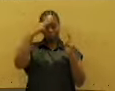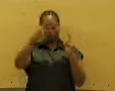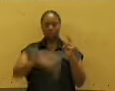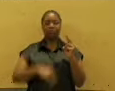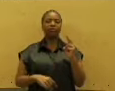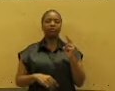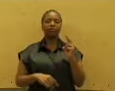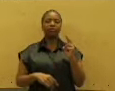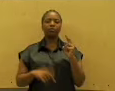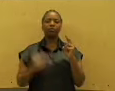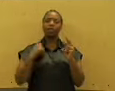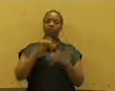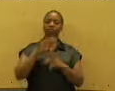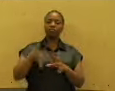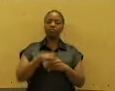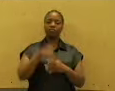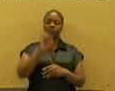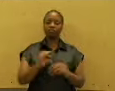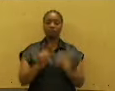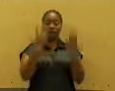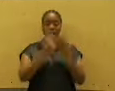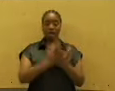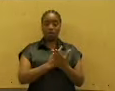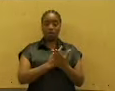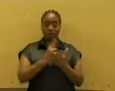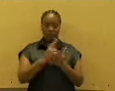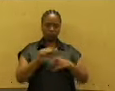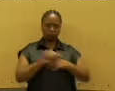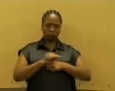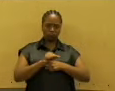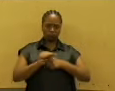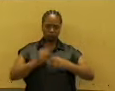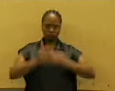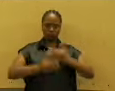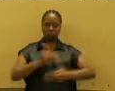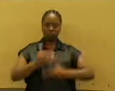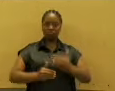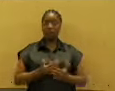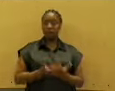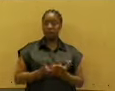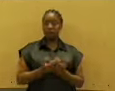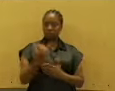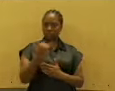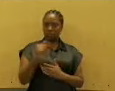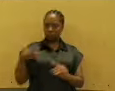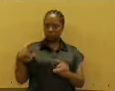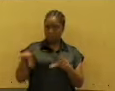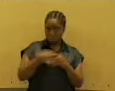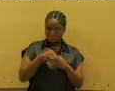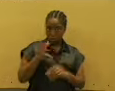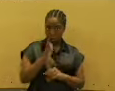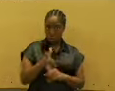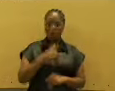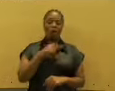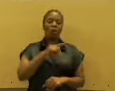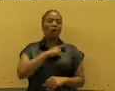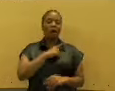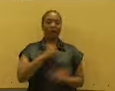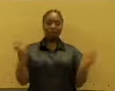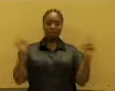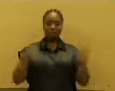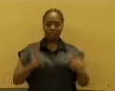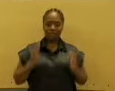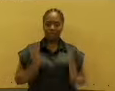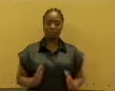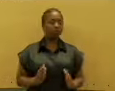there and we did the 9-week entry-level training, which is available still today online because of COVID. And what